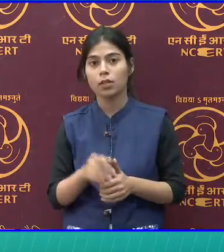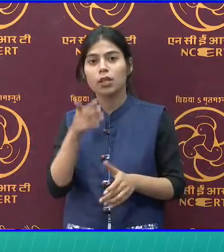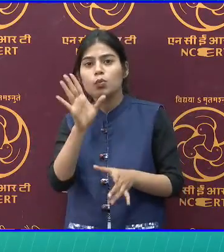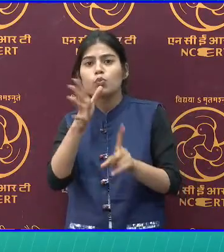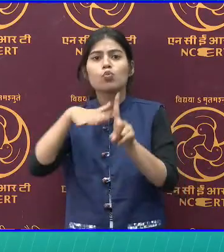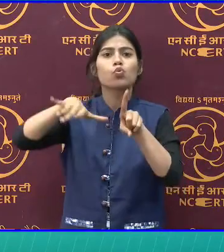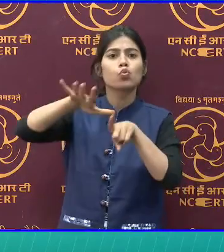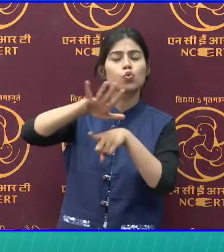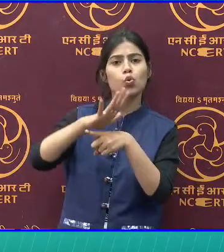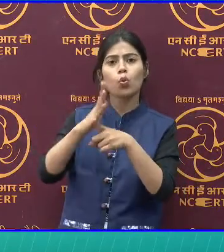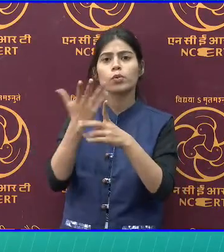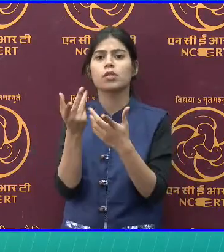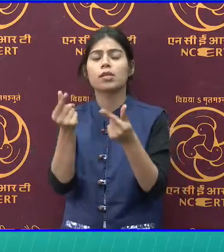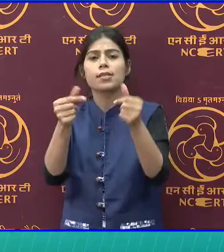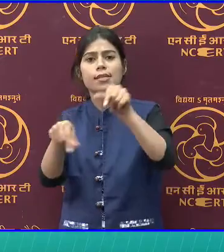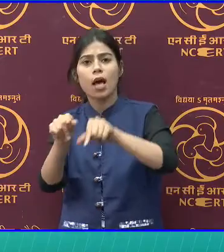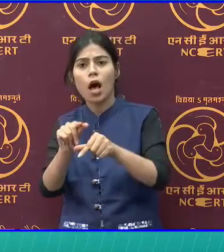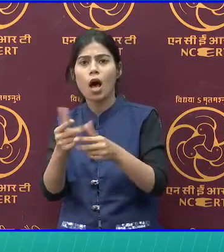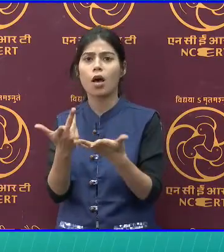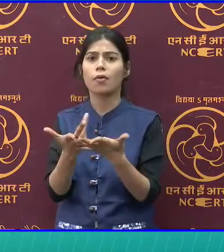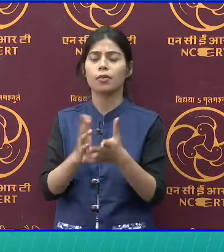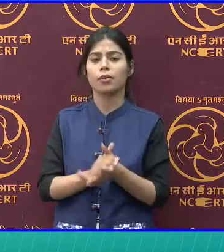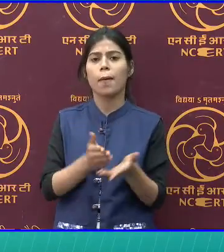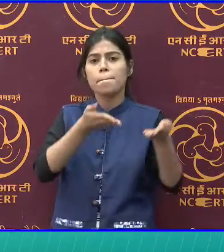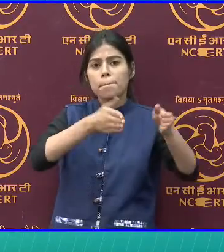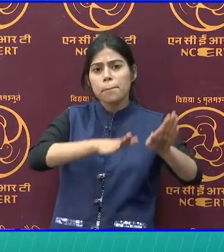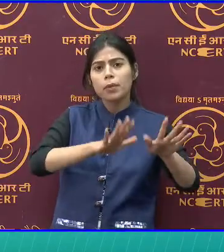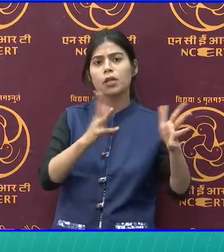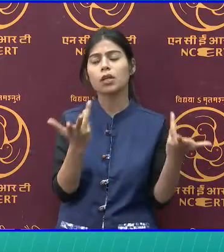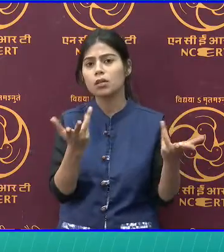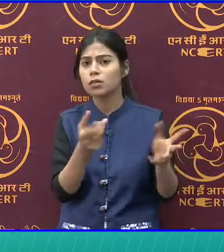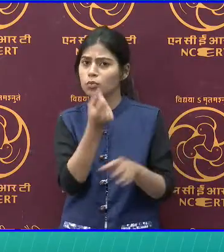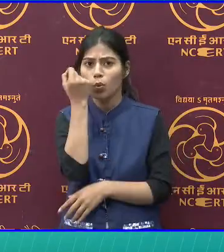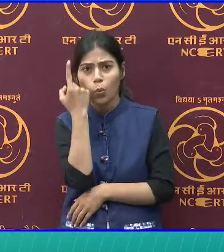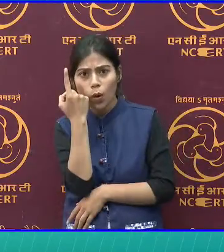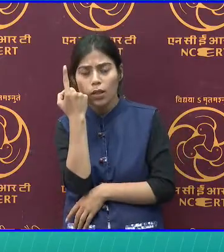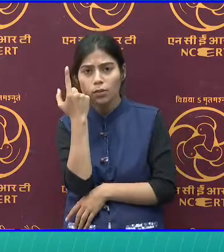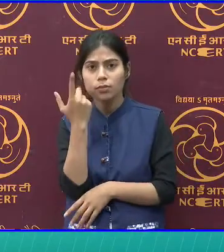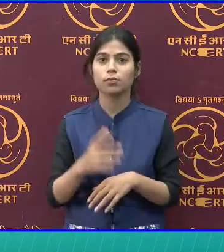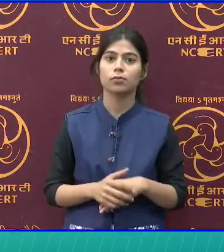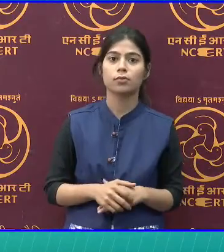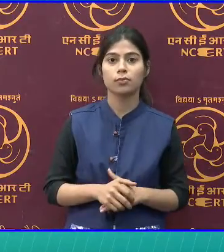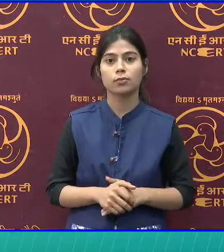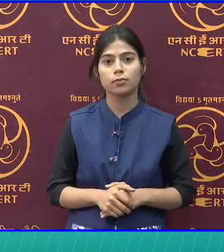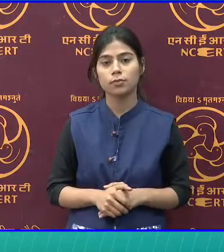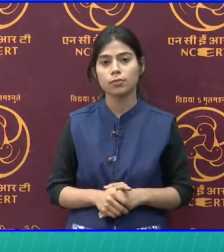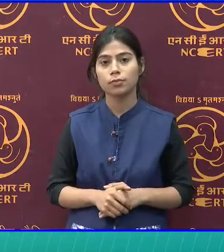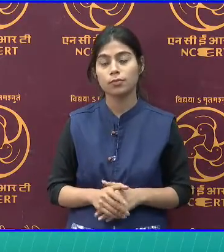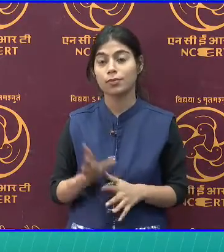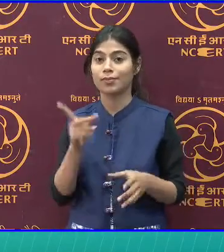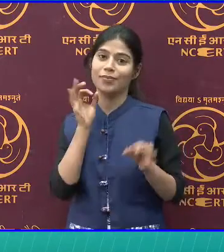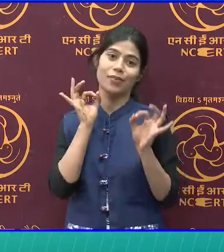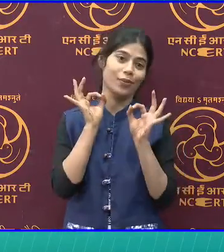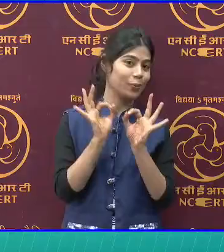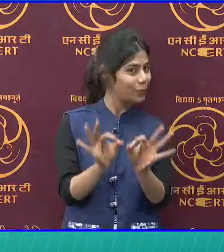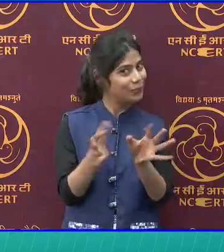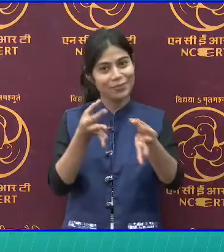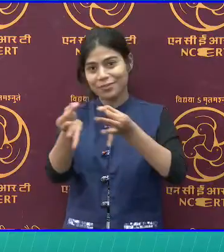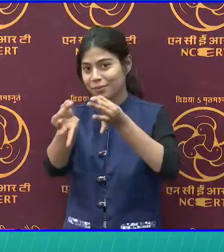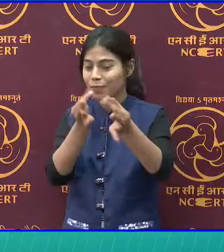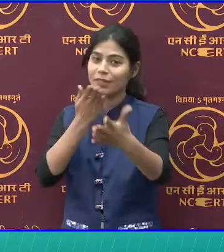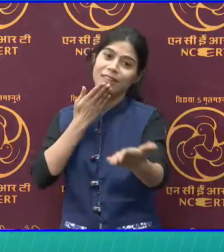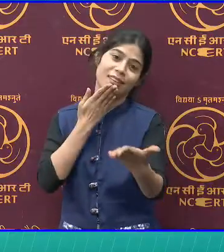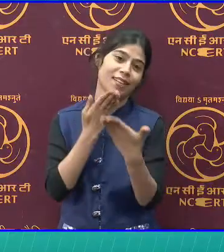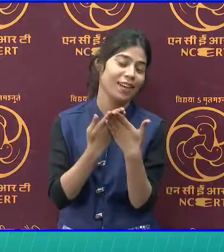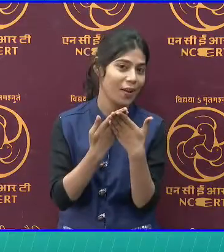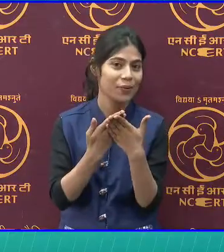sciences, Indian Constitution is the doctrine based on which we can understand the social science actually. Right. Okay. So that's a very good explanation, and thank you so